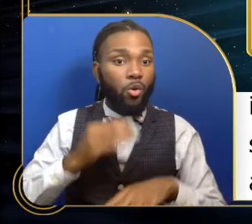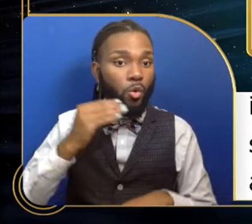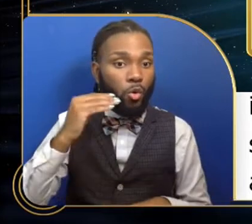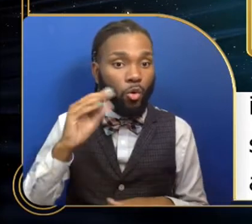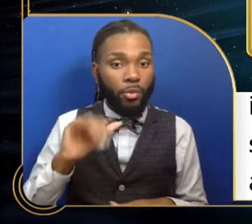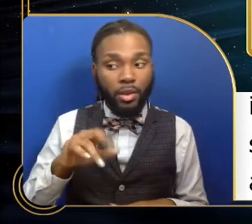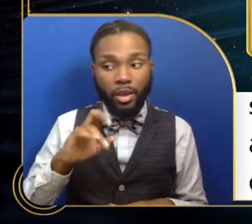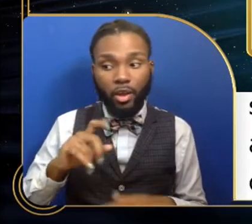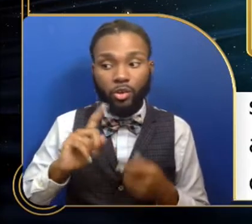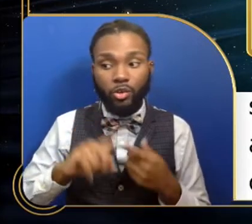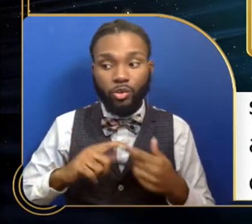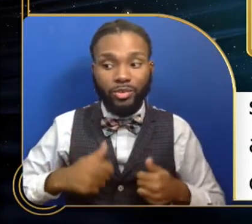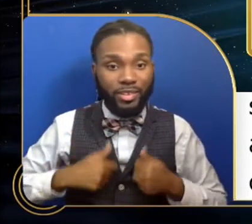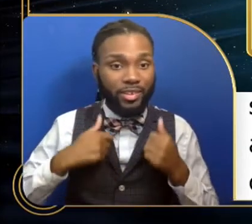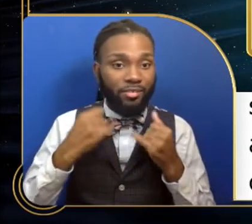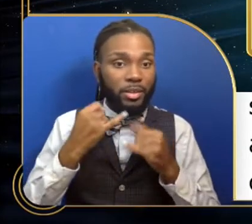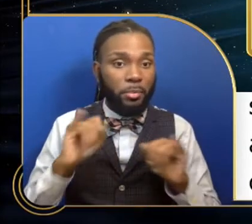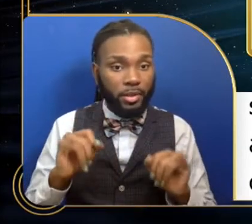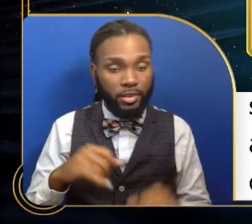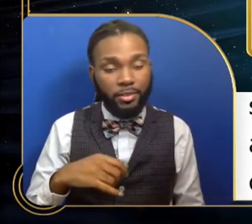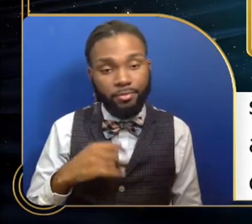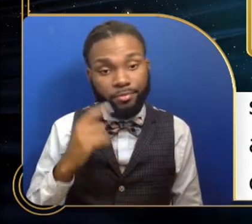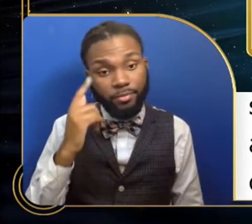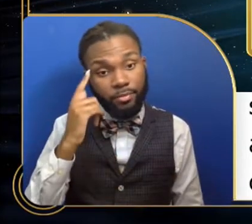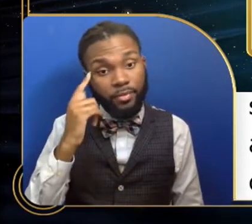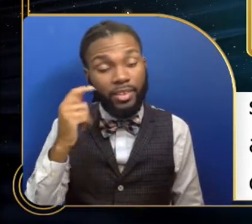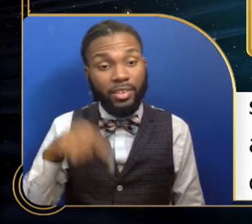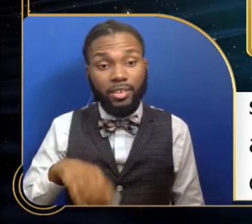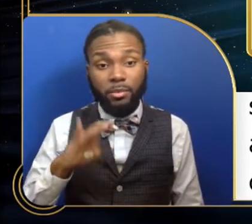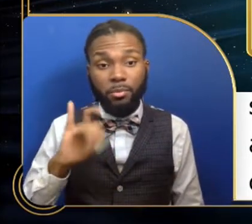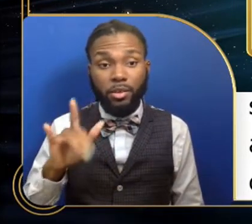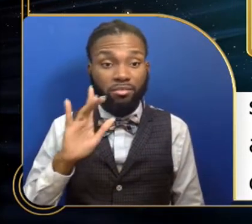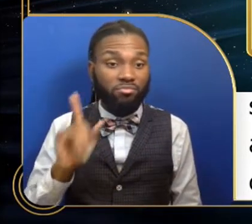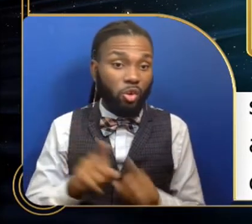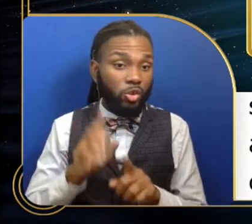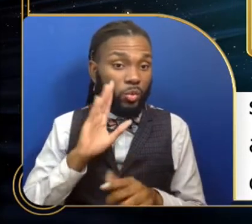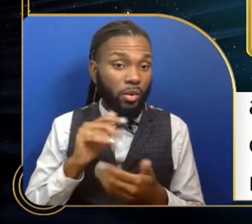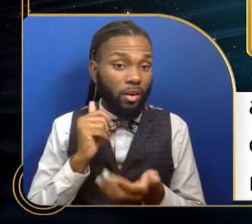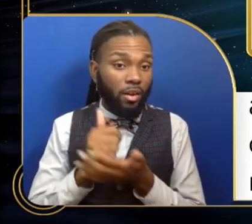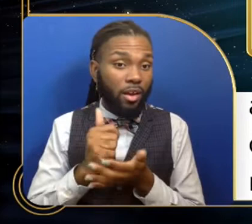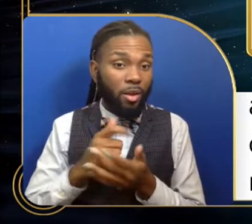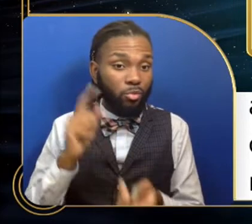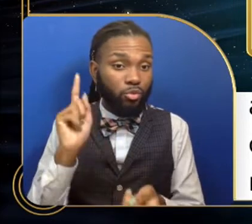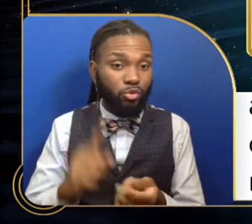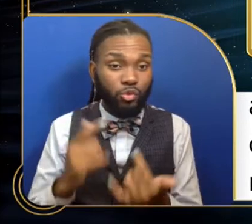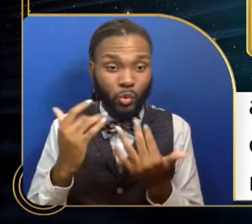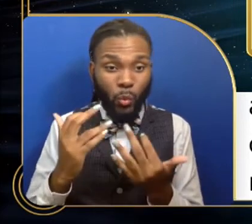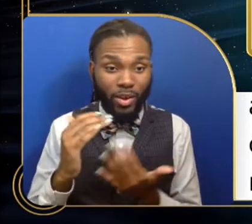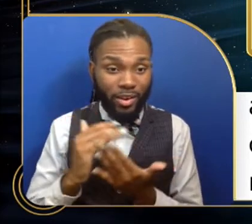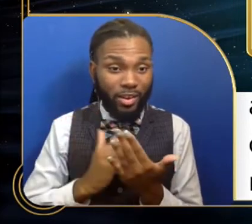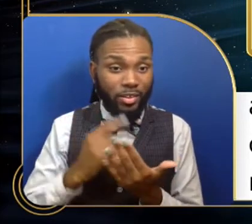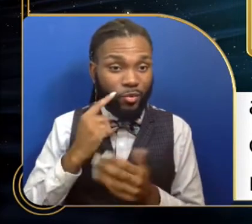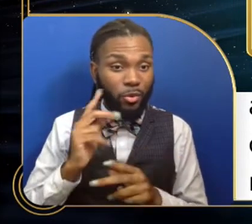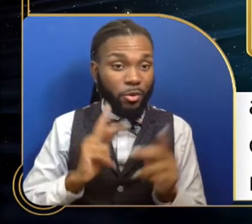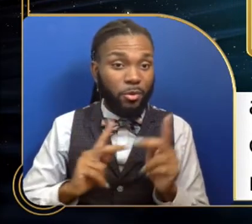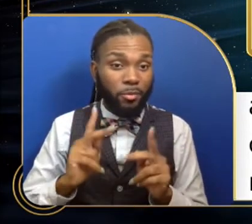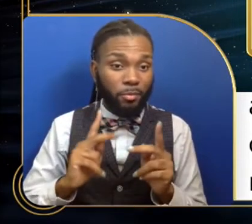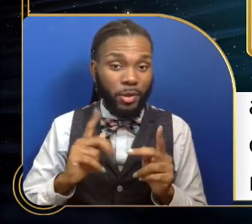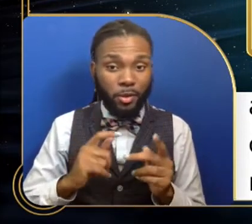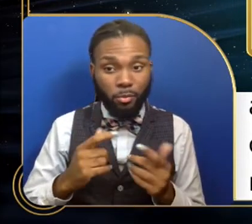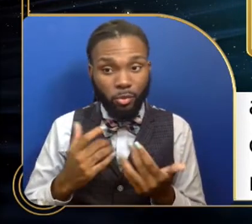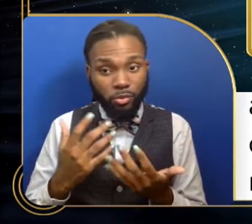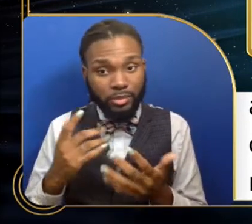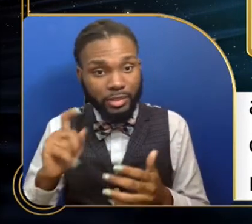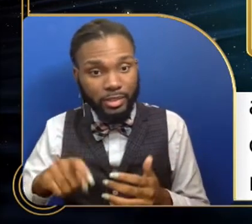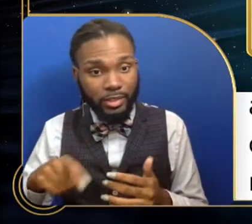live independently. This bill would also help reduce waiting lists for those critical services. At last